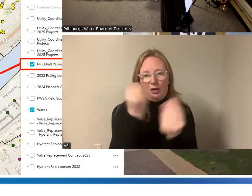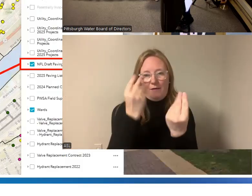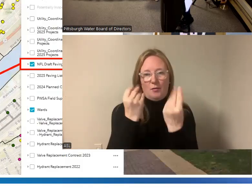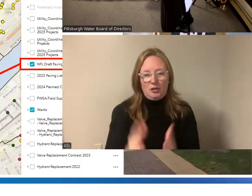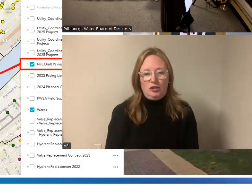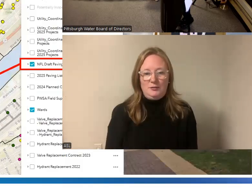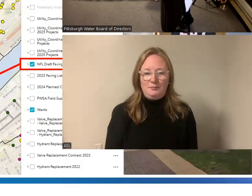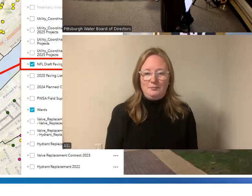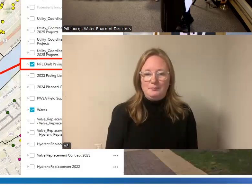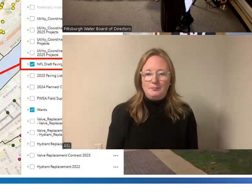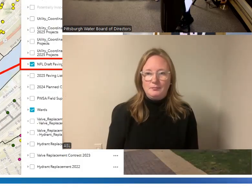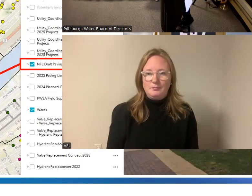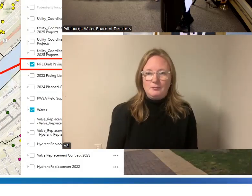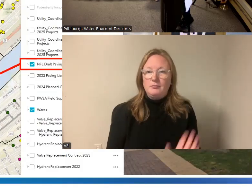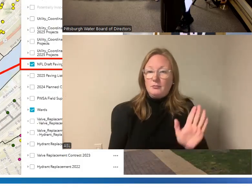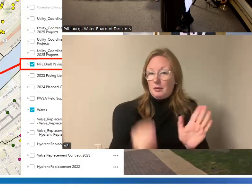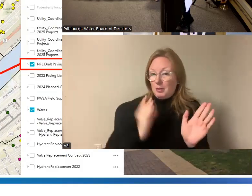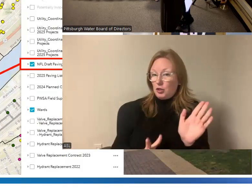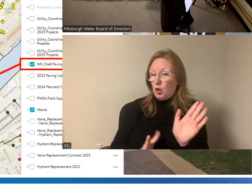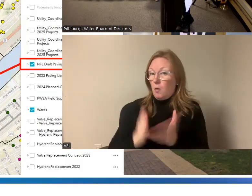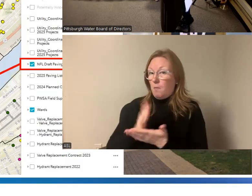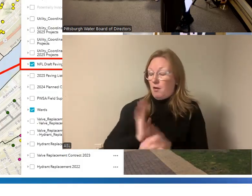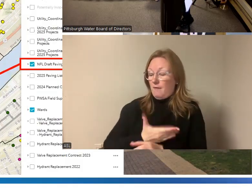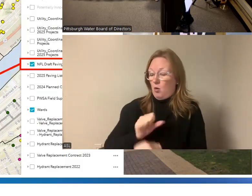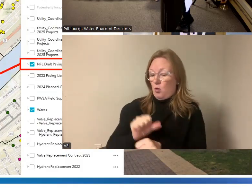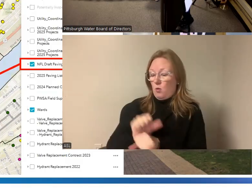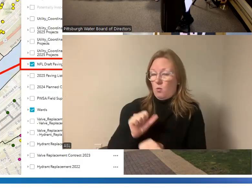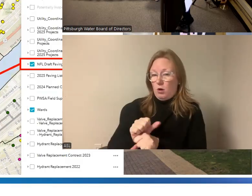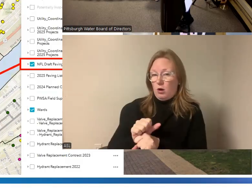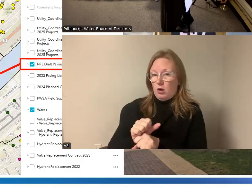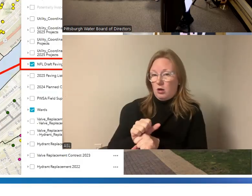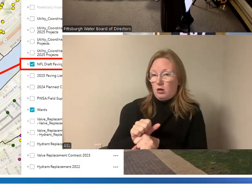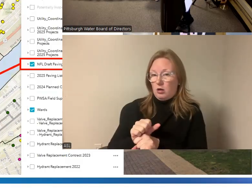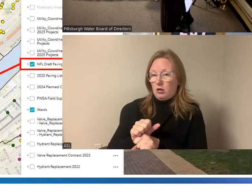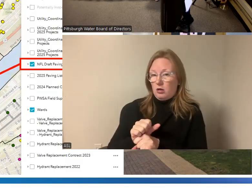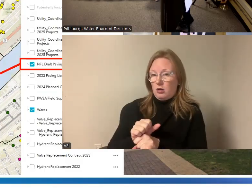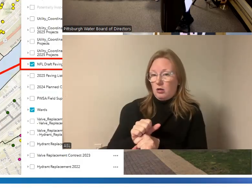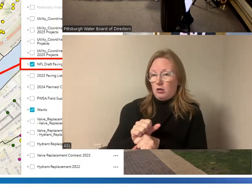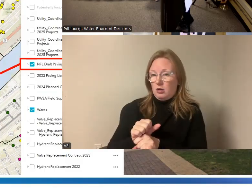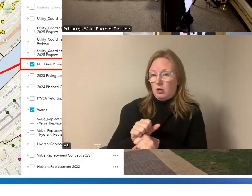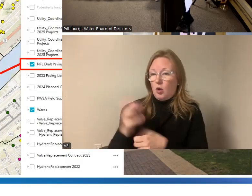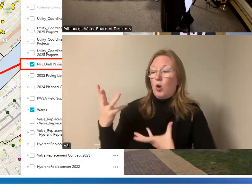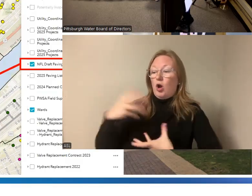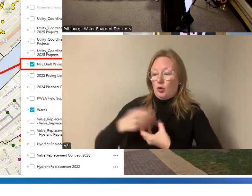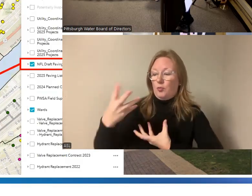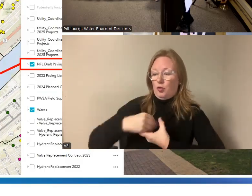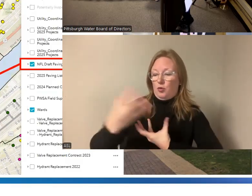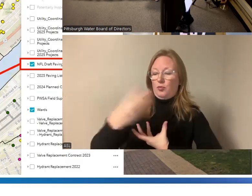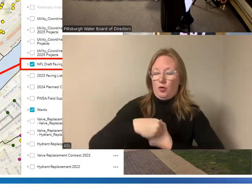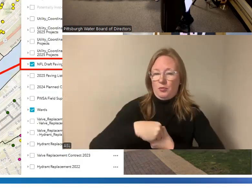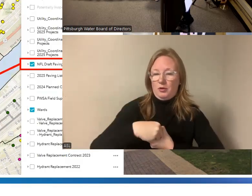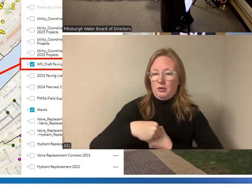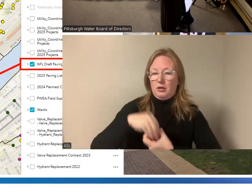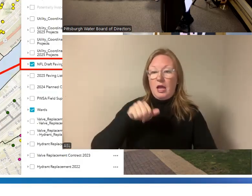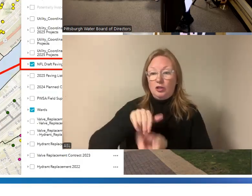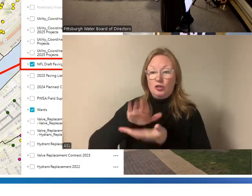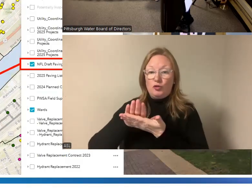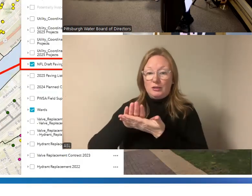I'll just note that part of the work that we do have, we are incorporating and addressing the